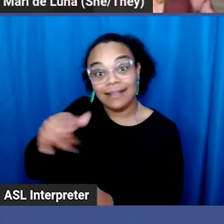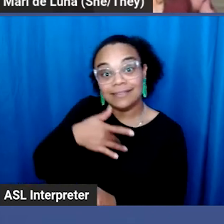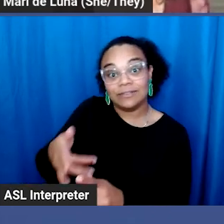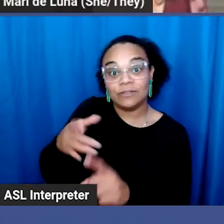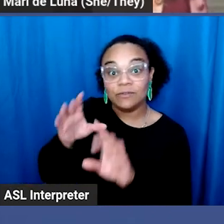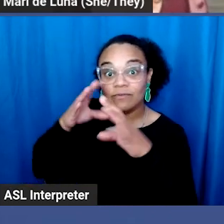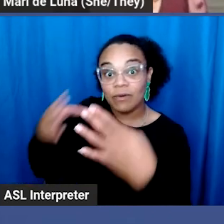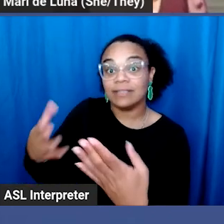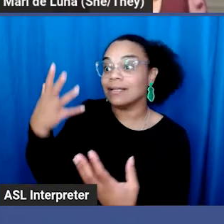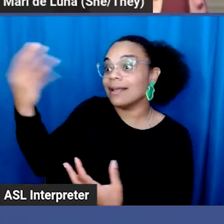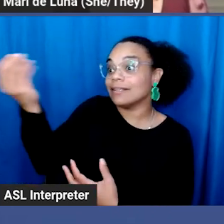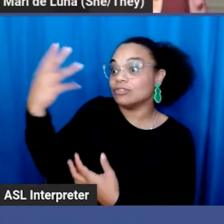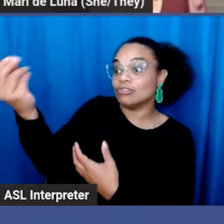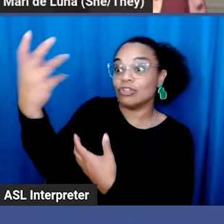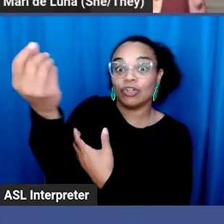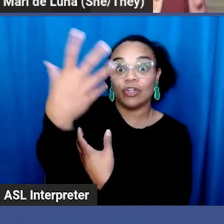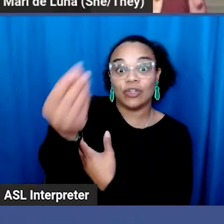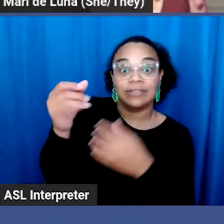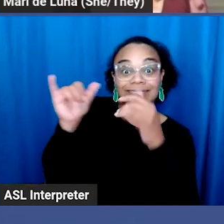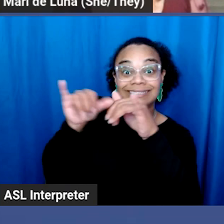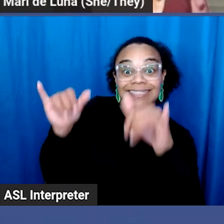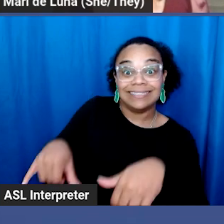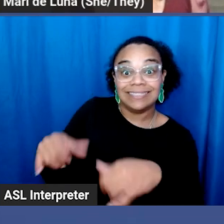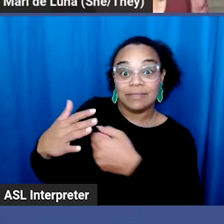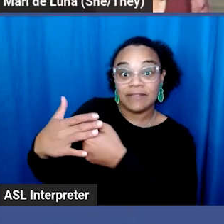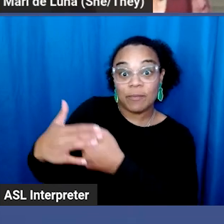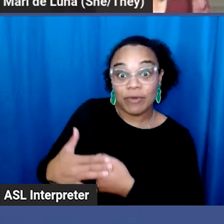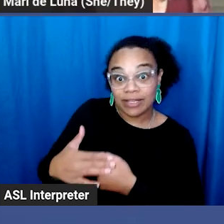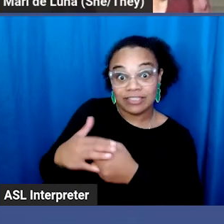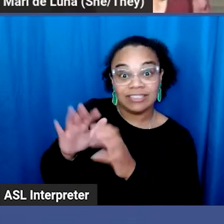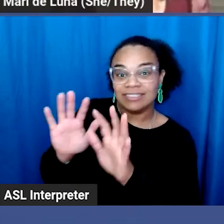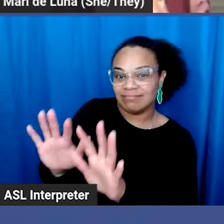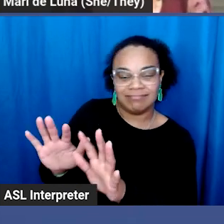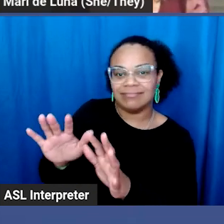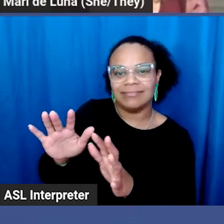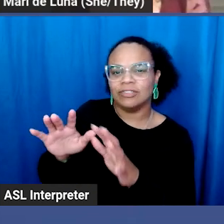addressing external systems of oppression to then